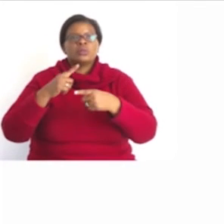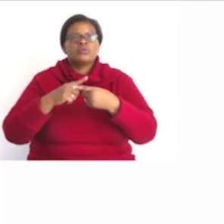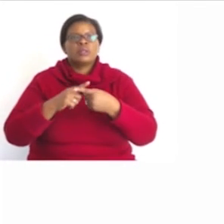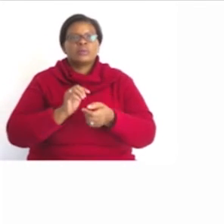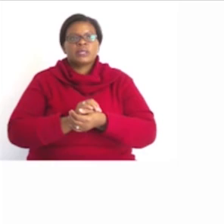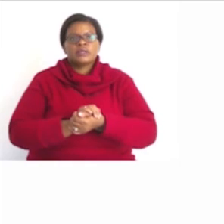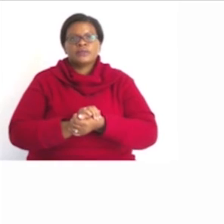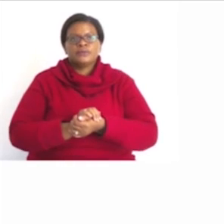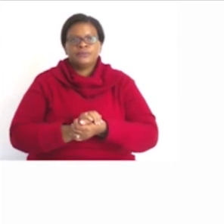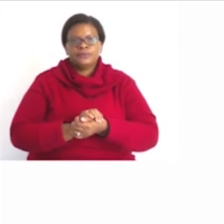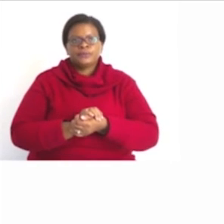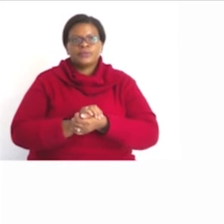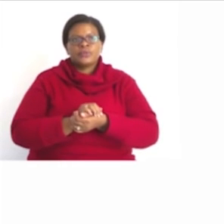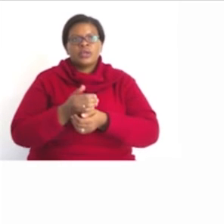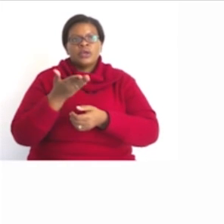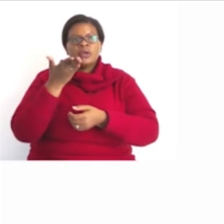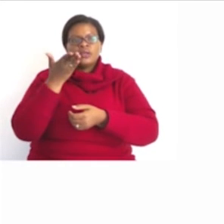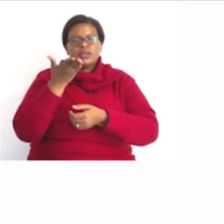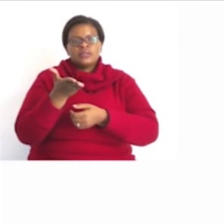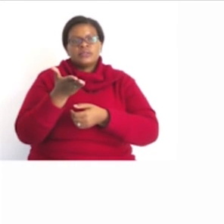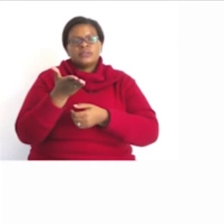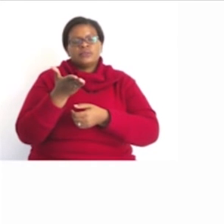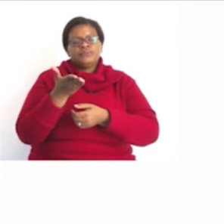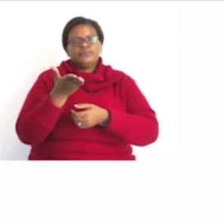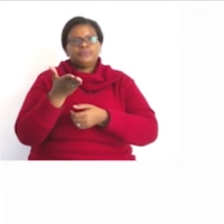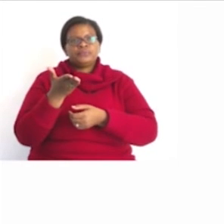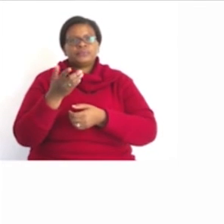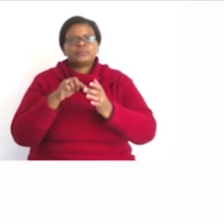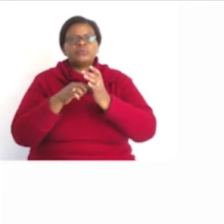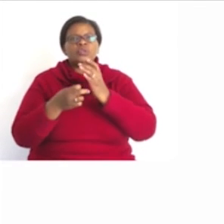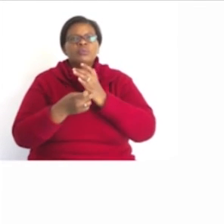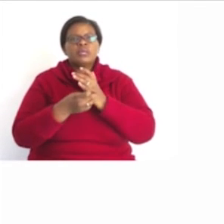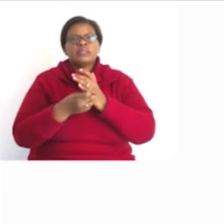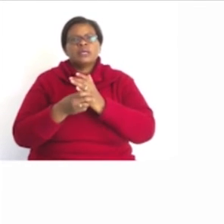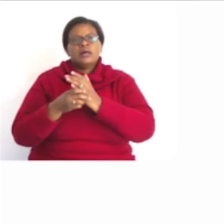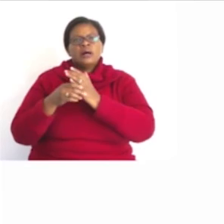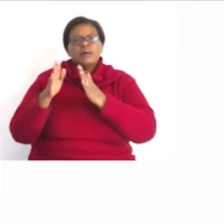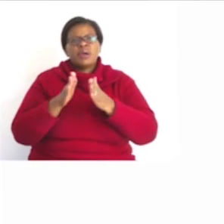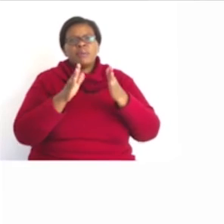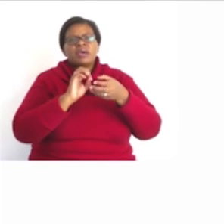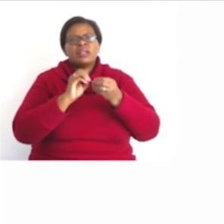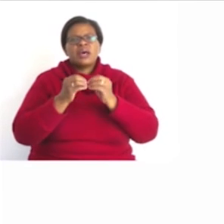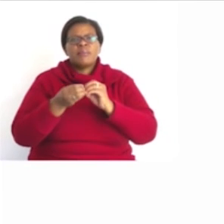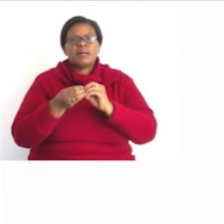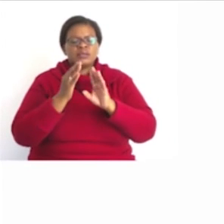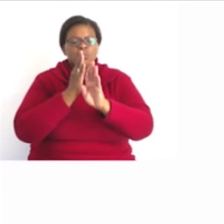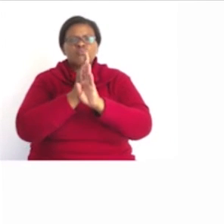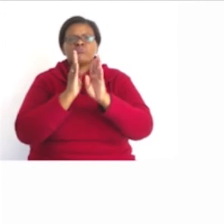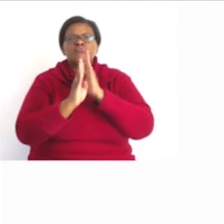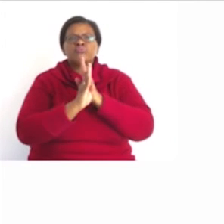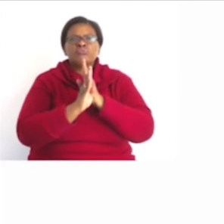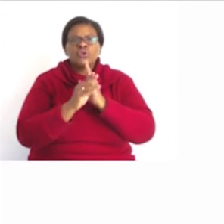multiplication. This property lets you rearrange numbers when you have more than 2